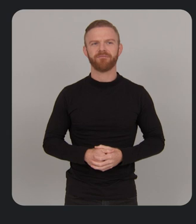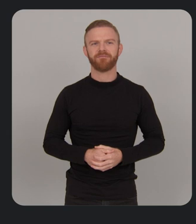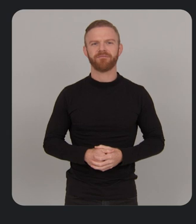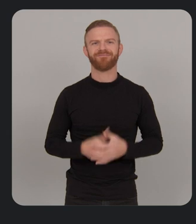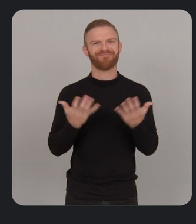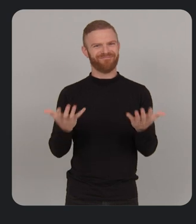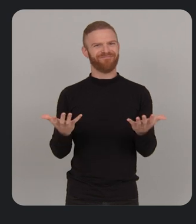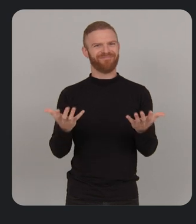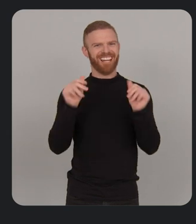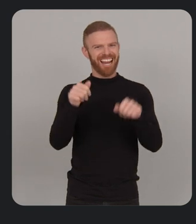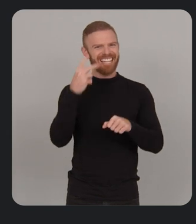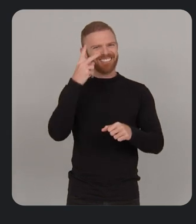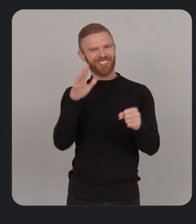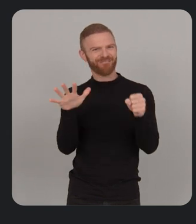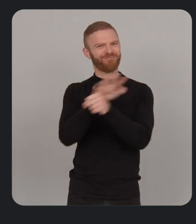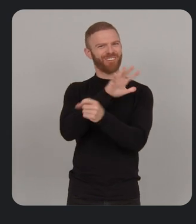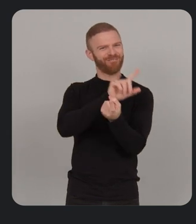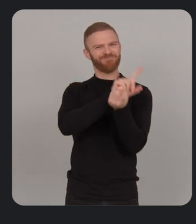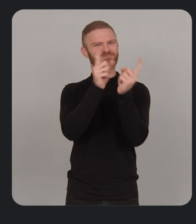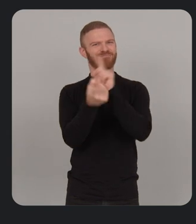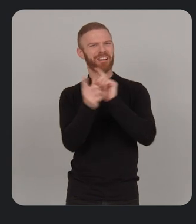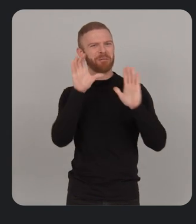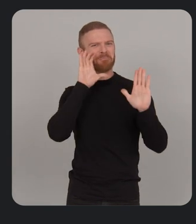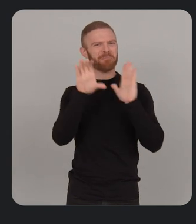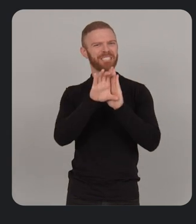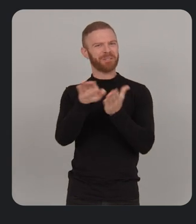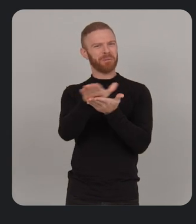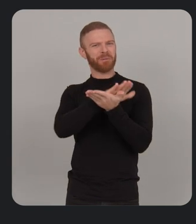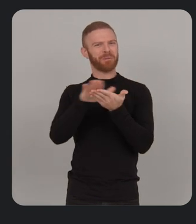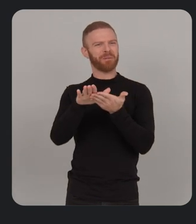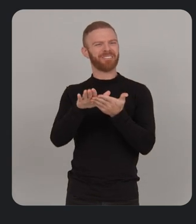Now you can see the fully translated image.